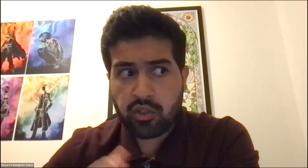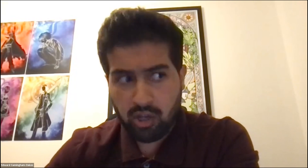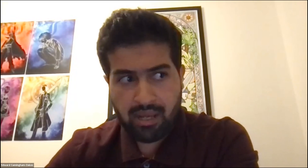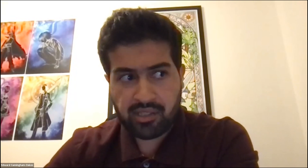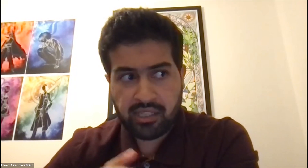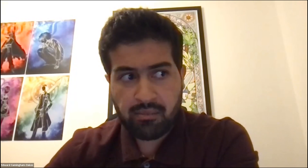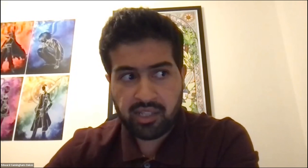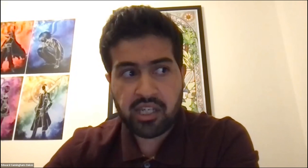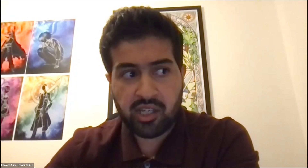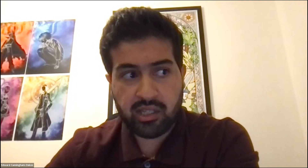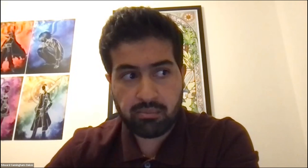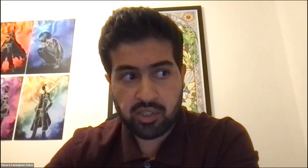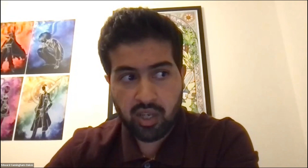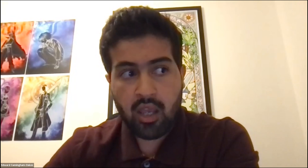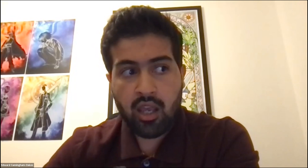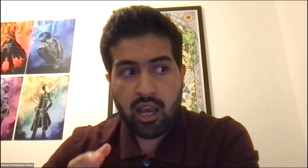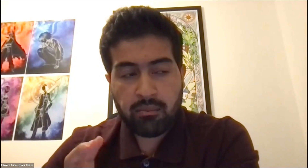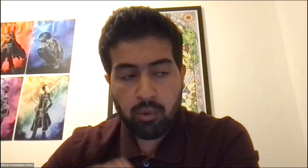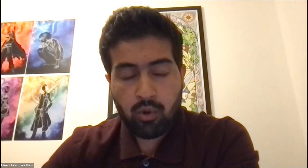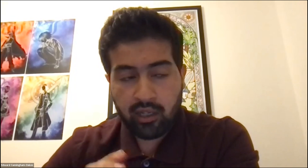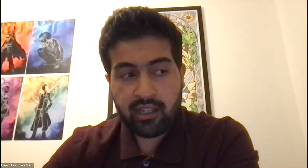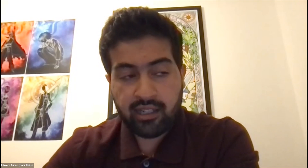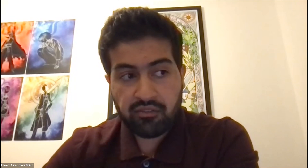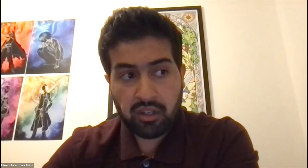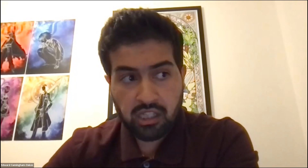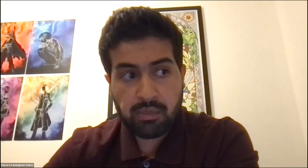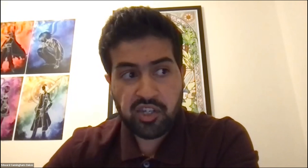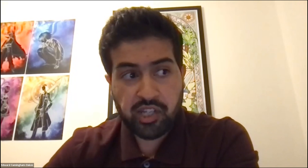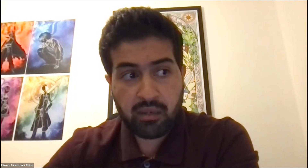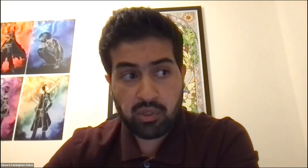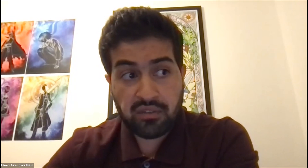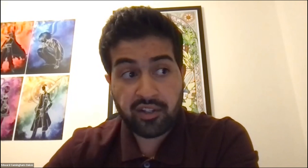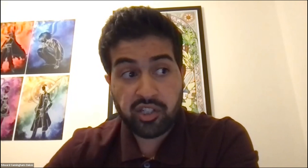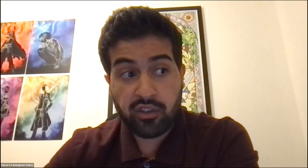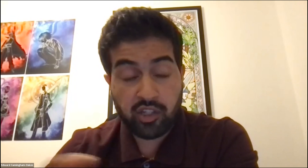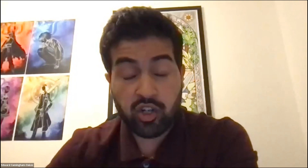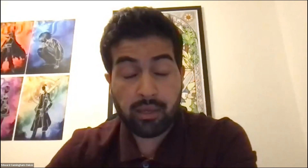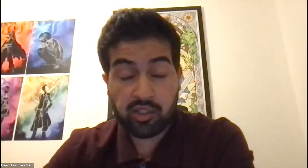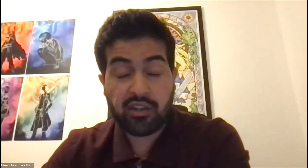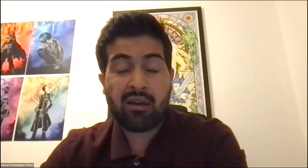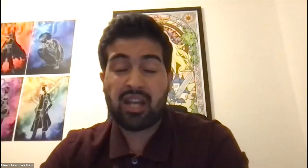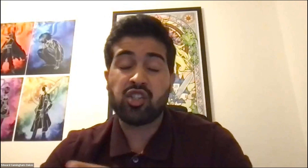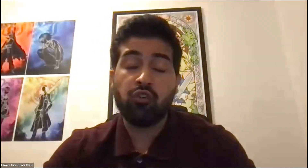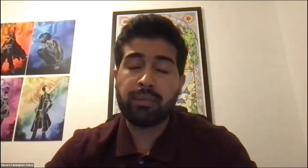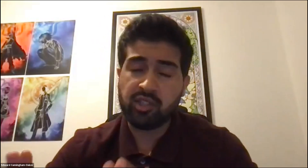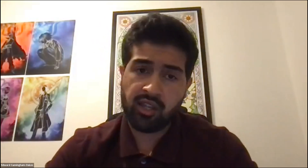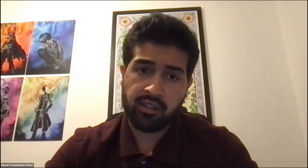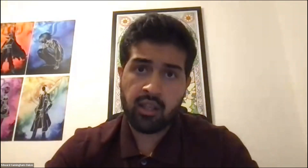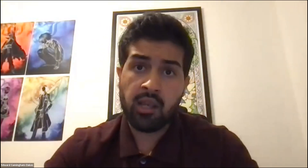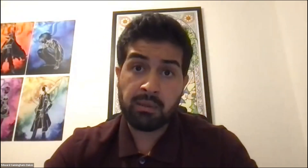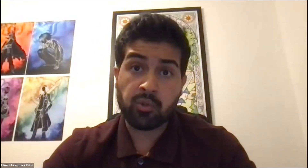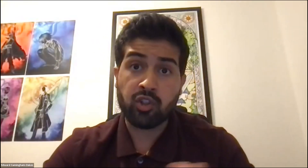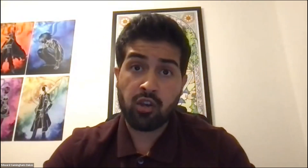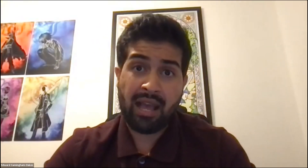is that you can go back to these MLST types and more clearly define the species type once you've actually done that genomics. And now that's sort of been